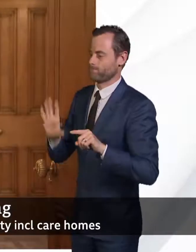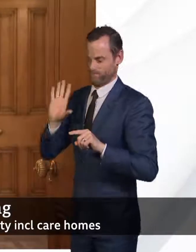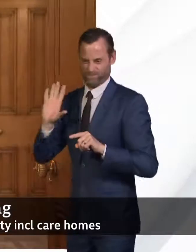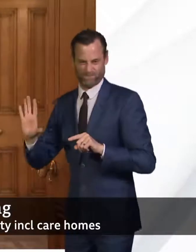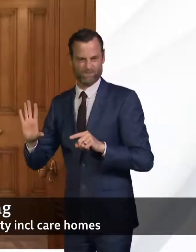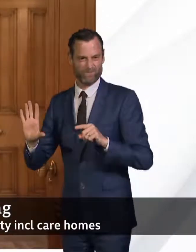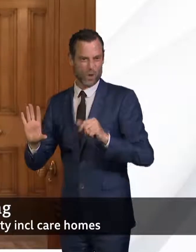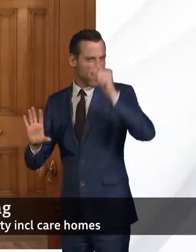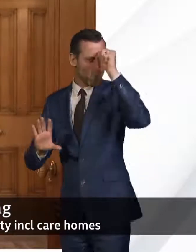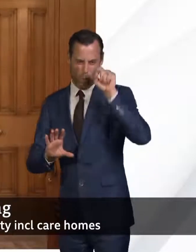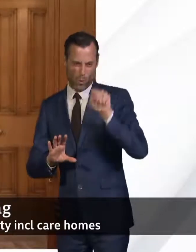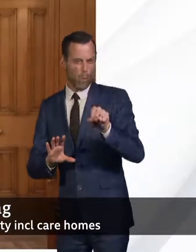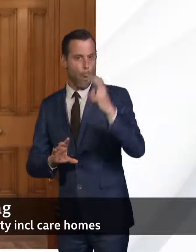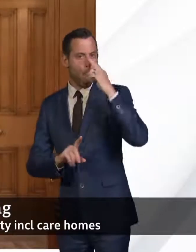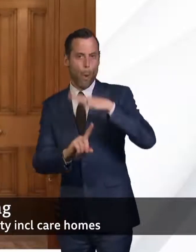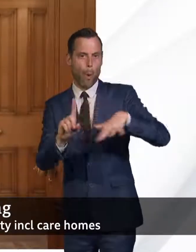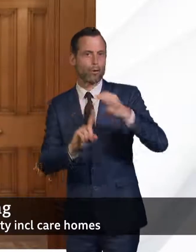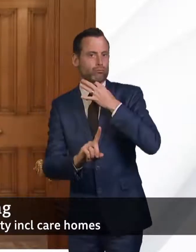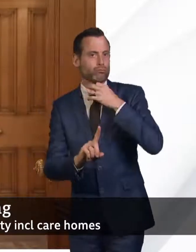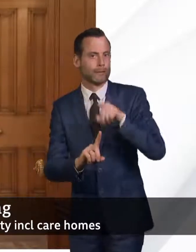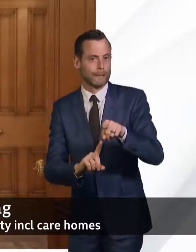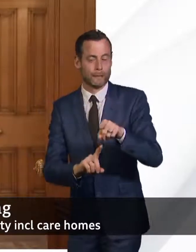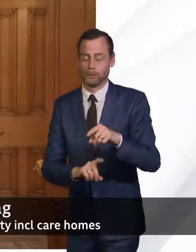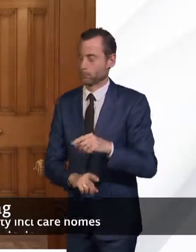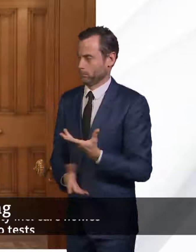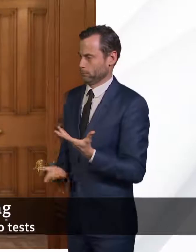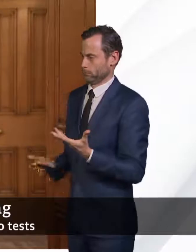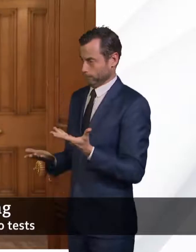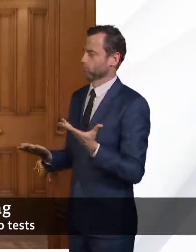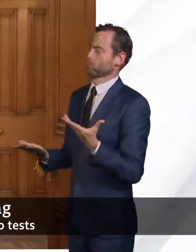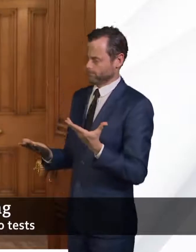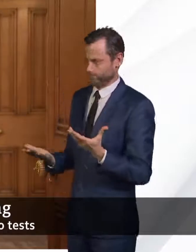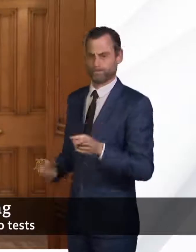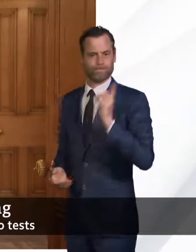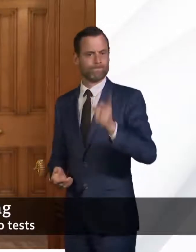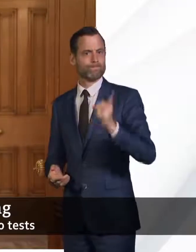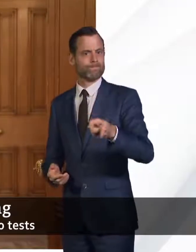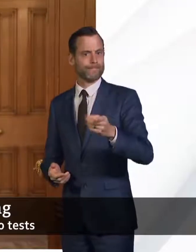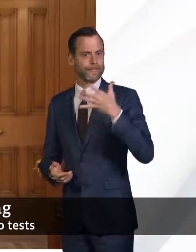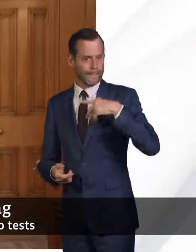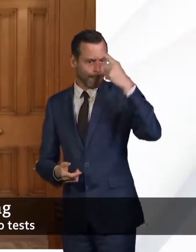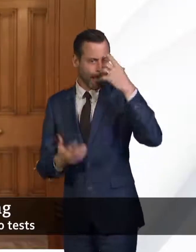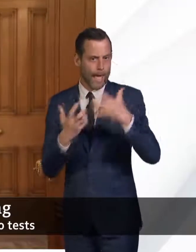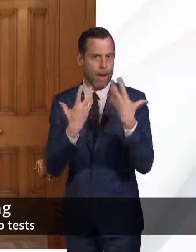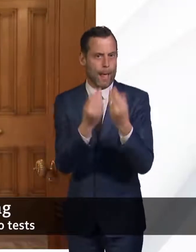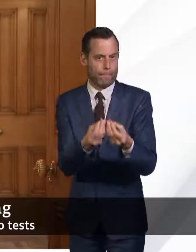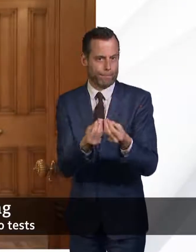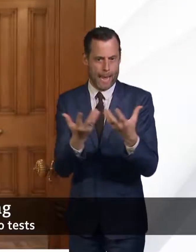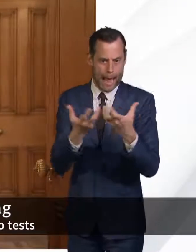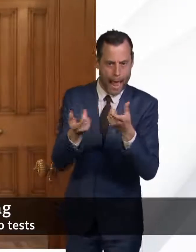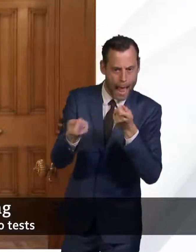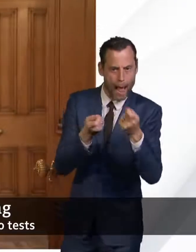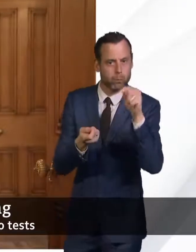dangerous for older people. That immediately drew our attention to the fact that there was a big challenge in